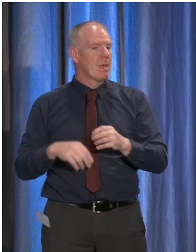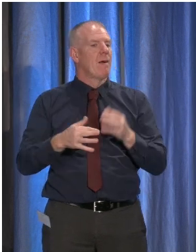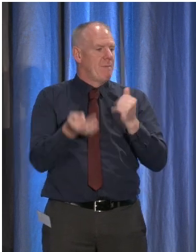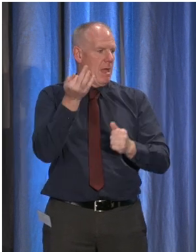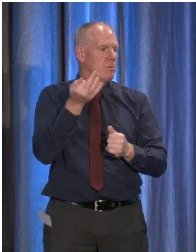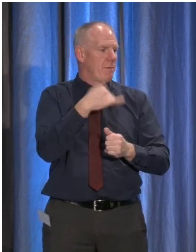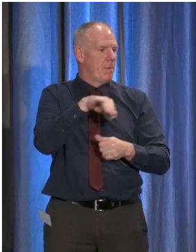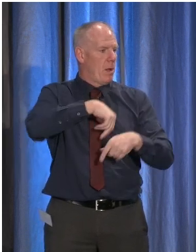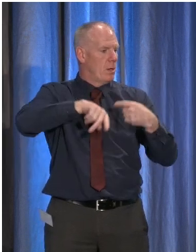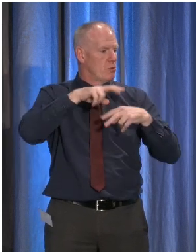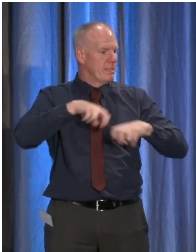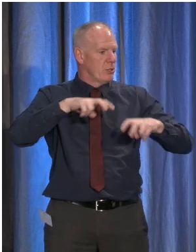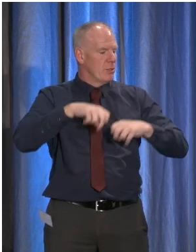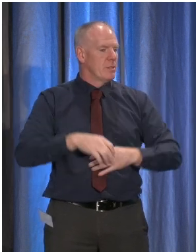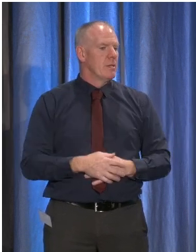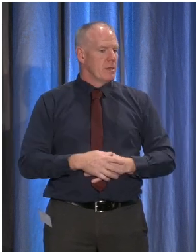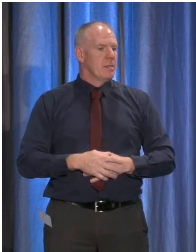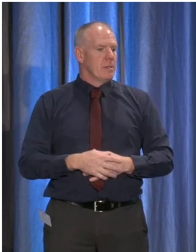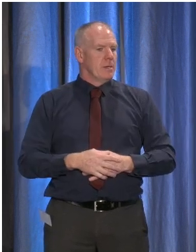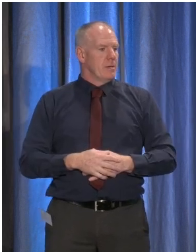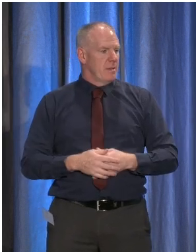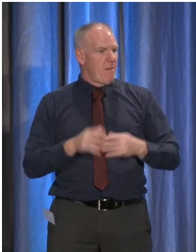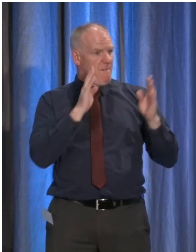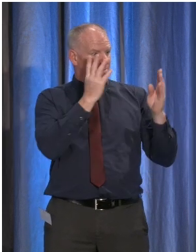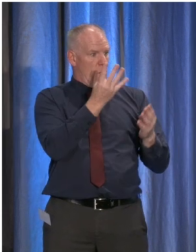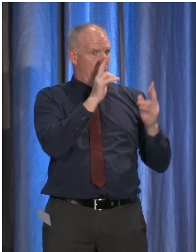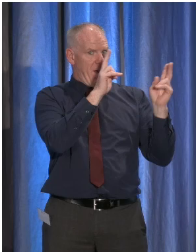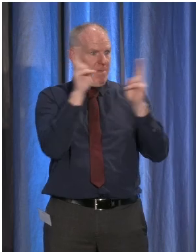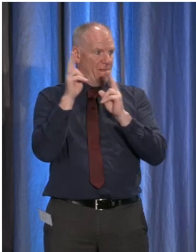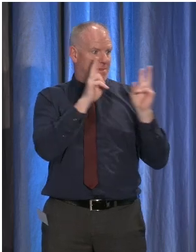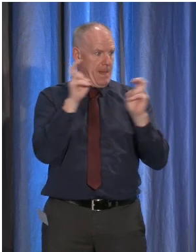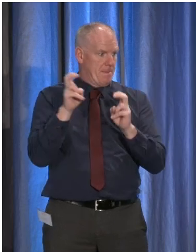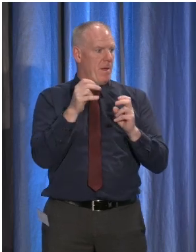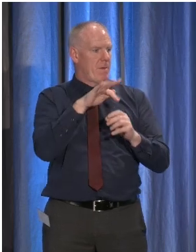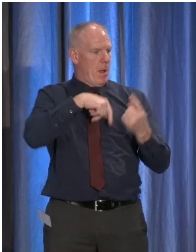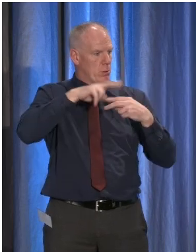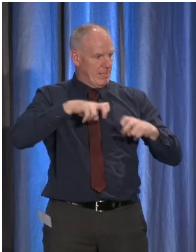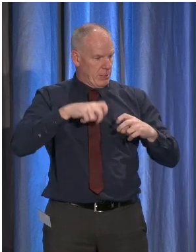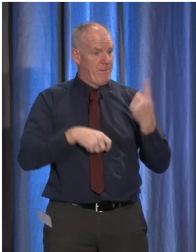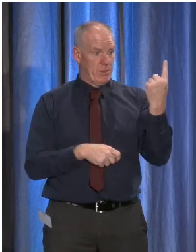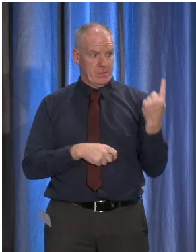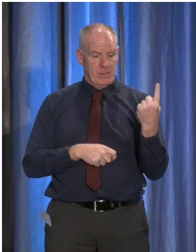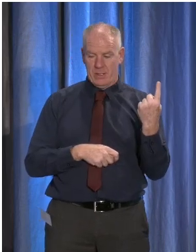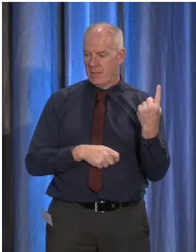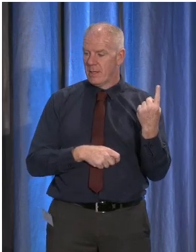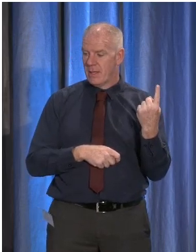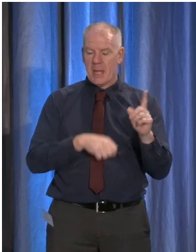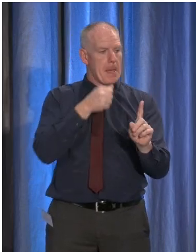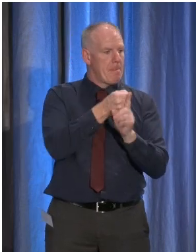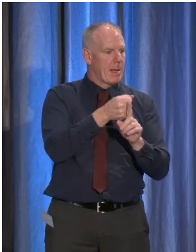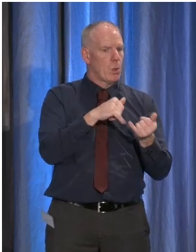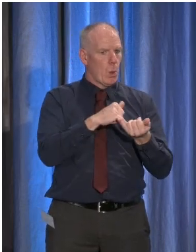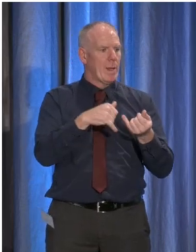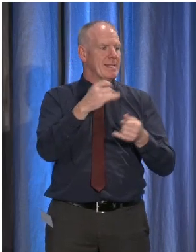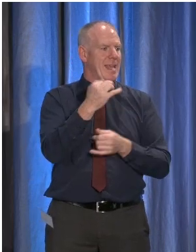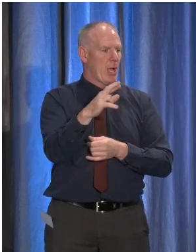of our study. I'll explain those and a little bit more. So the first theme is about the impact perceived by